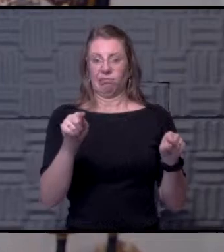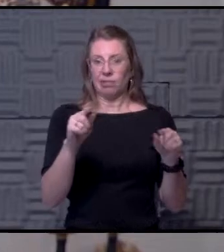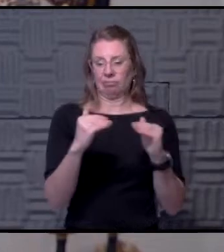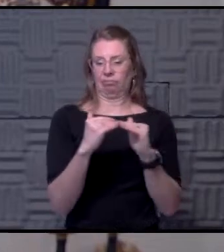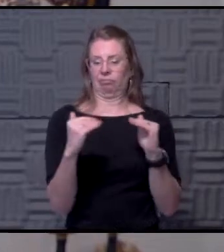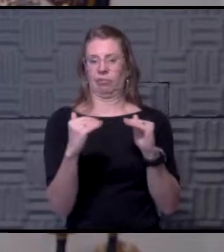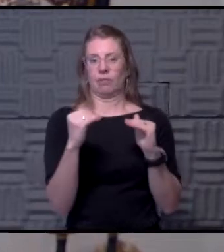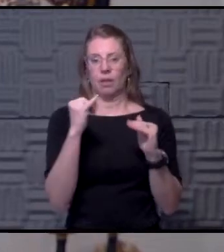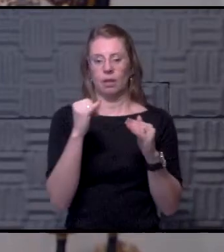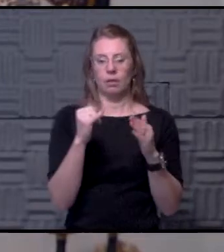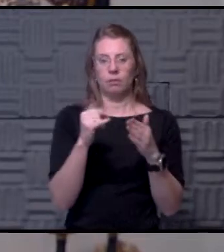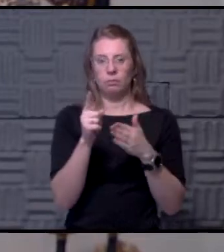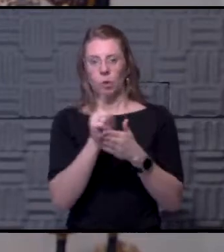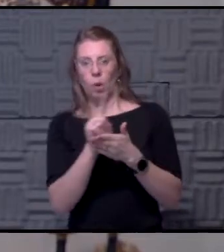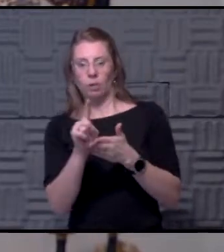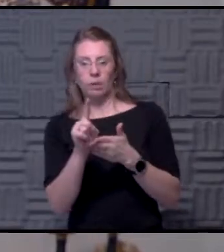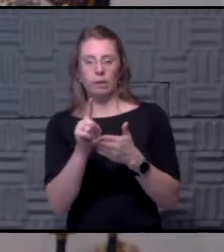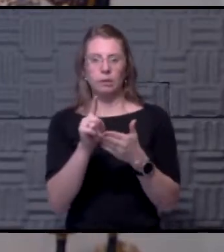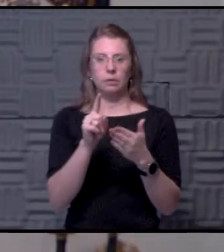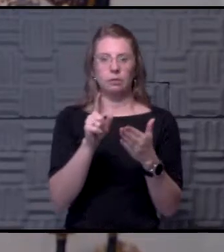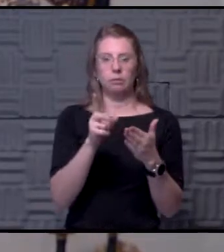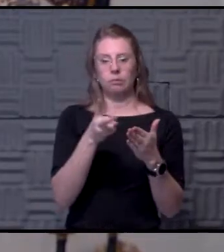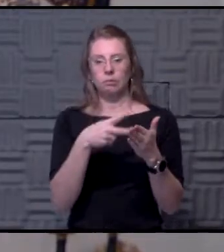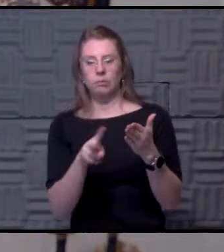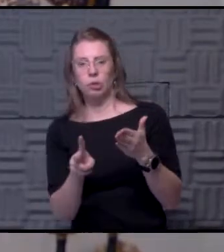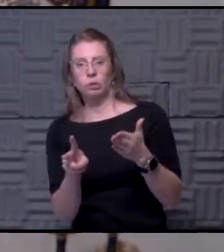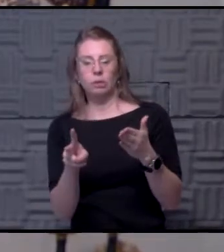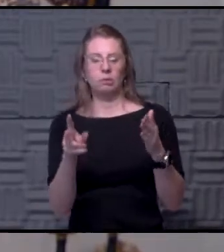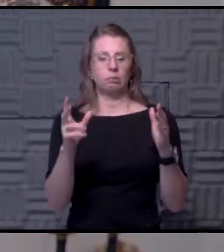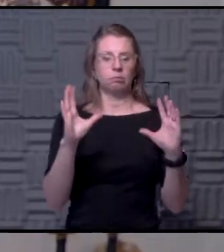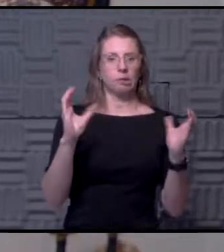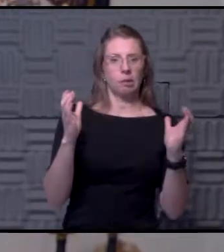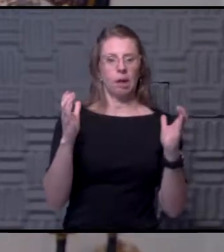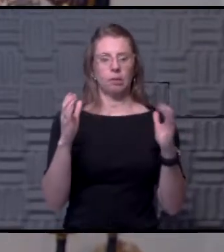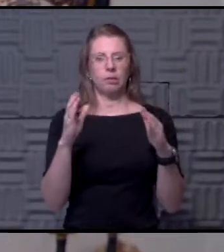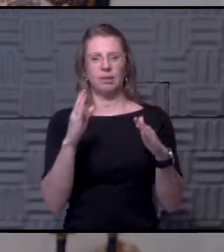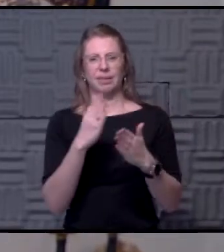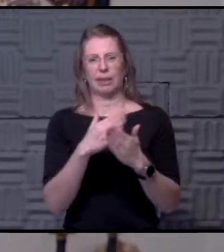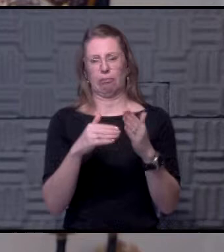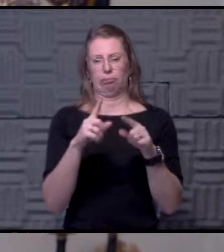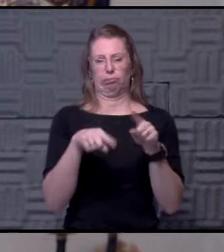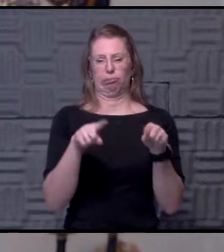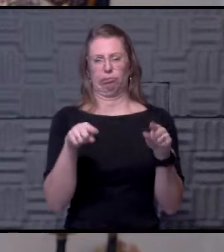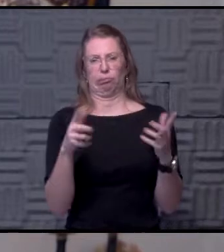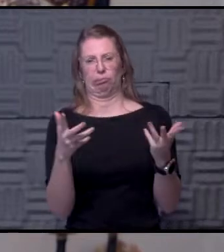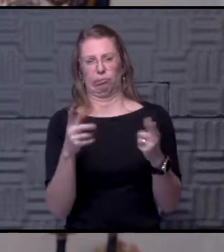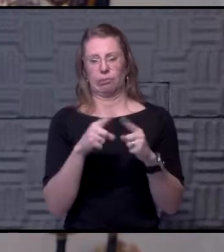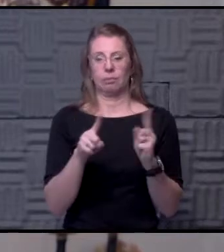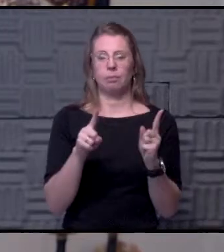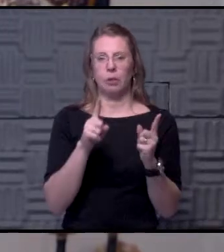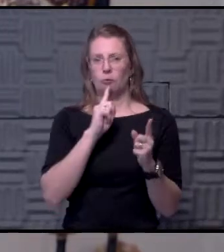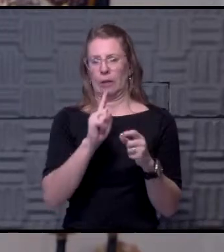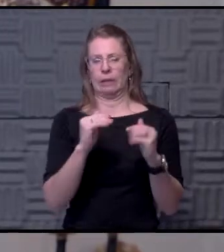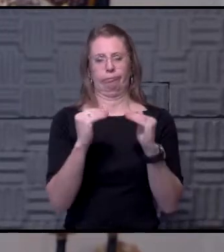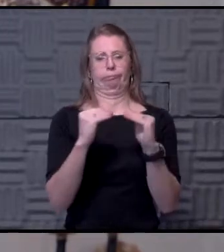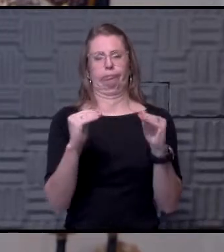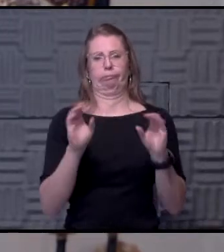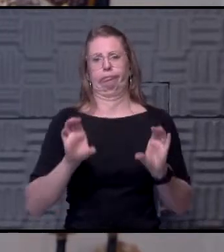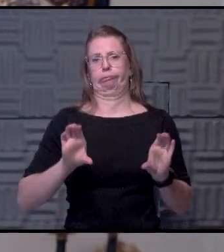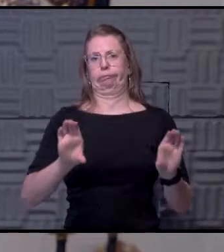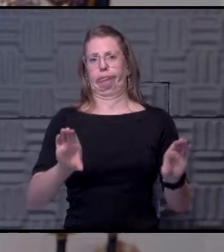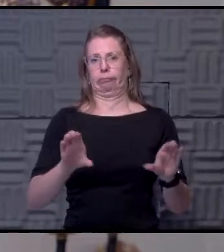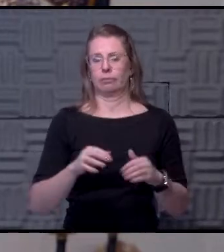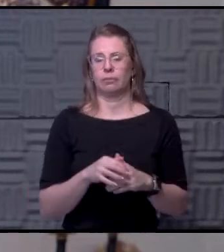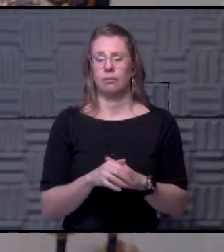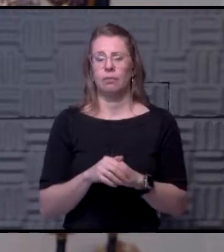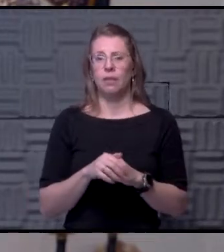1 week to the next, there might be a little bit of variability, but those two have been getting equal amounts. I will say that it's